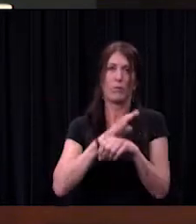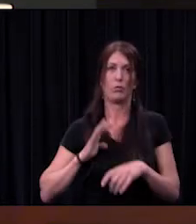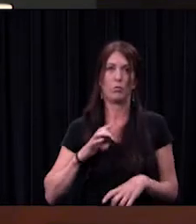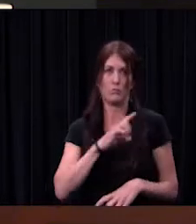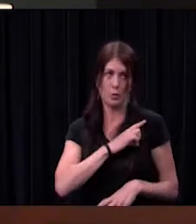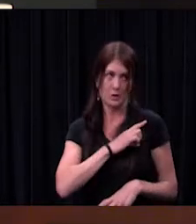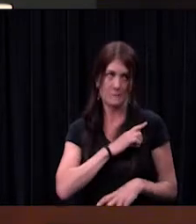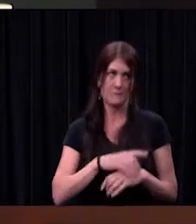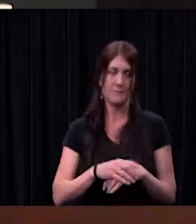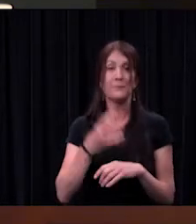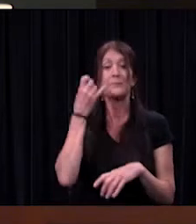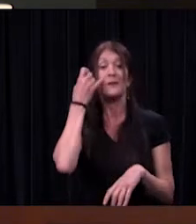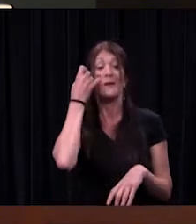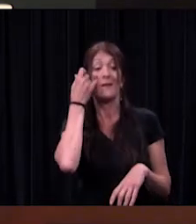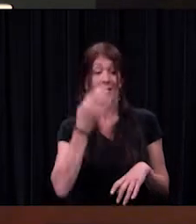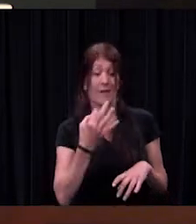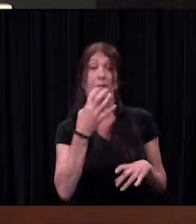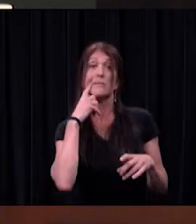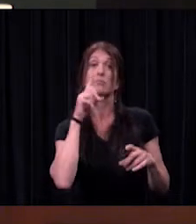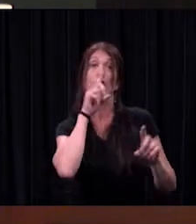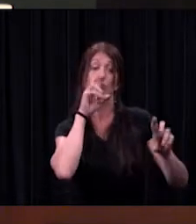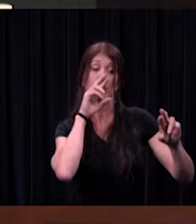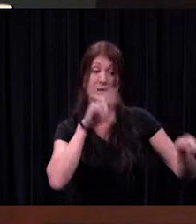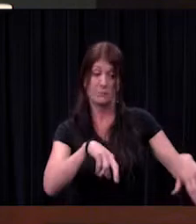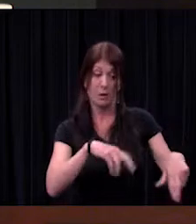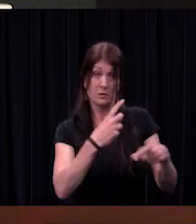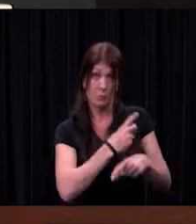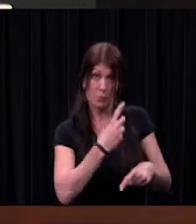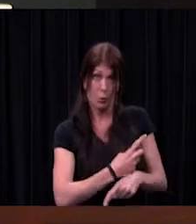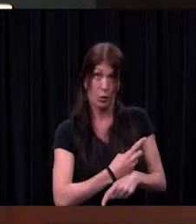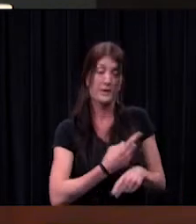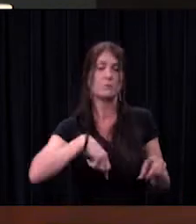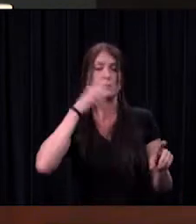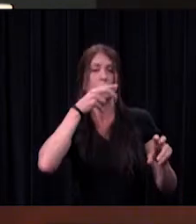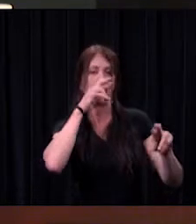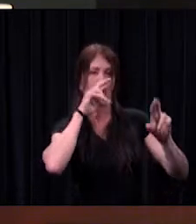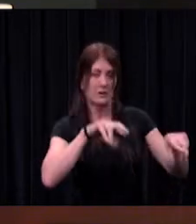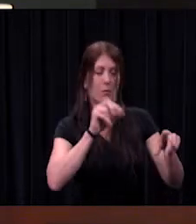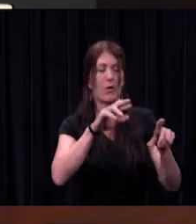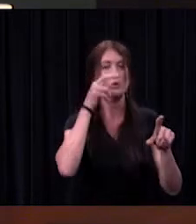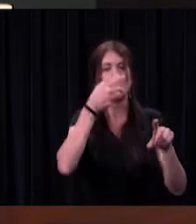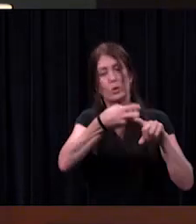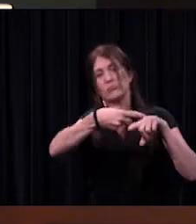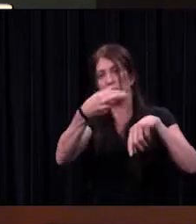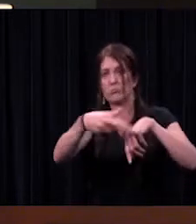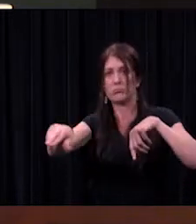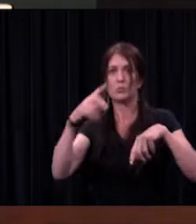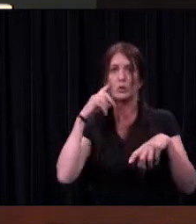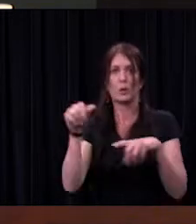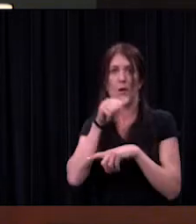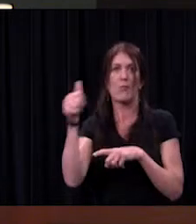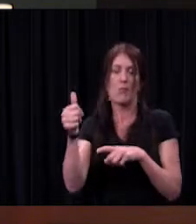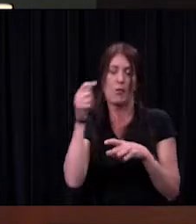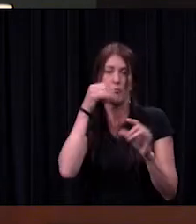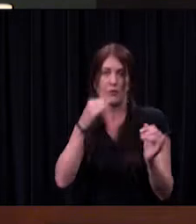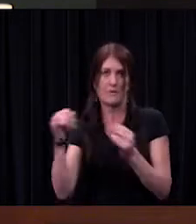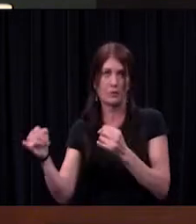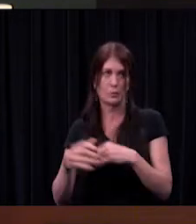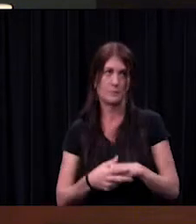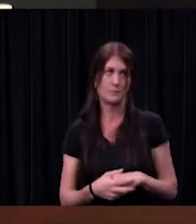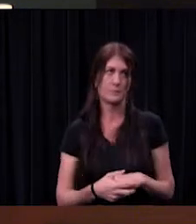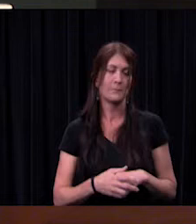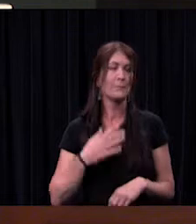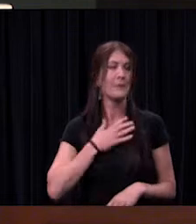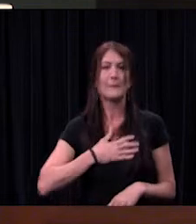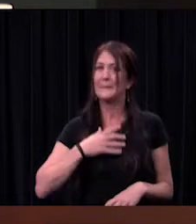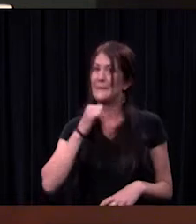the president will respond or refer to another individual. In an effort to respect privacy, we ask that speakers refrain from discussing personal